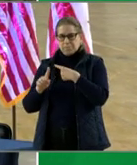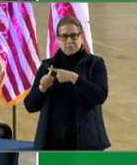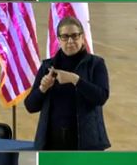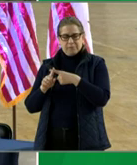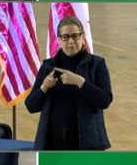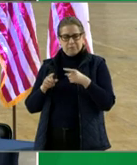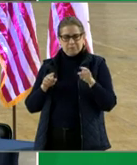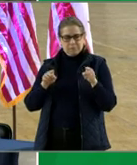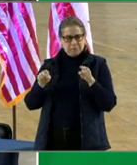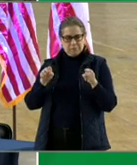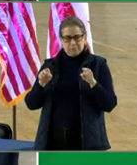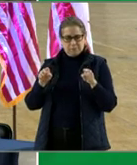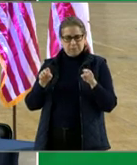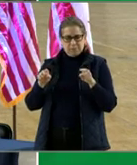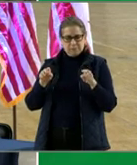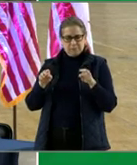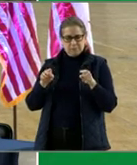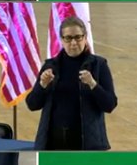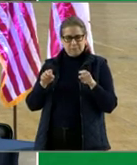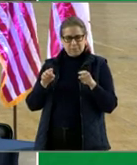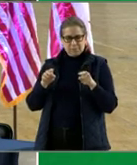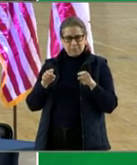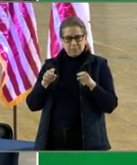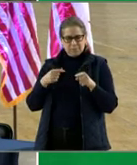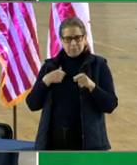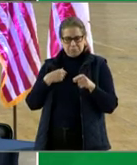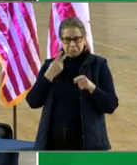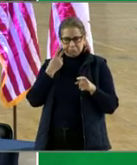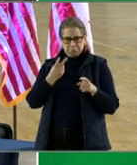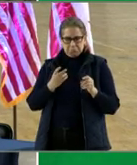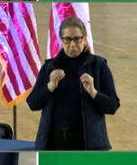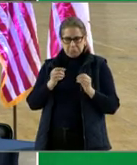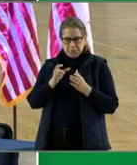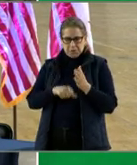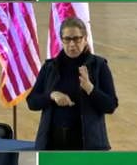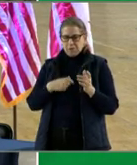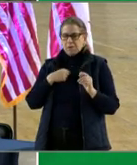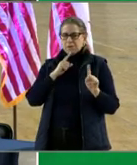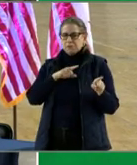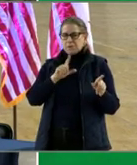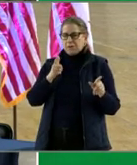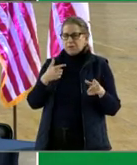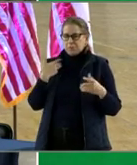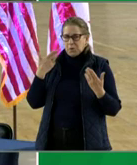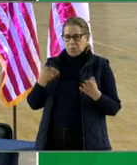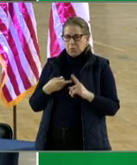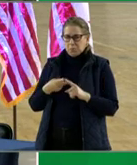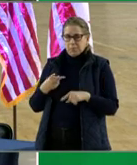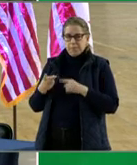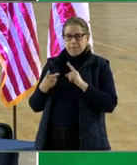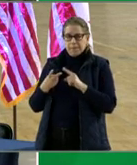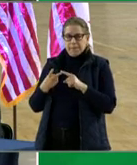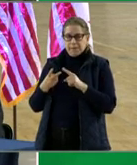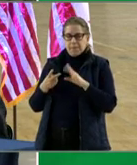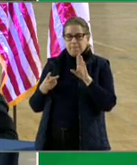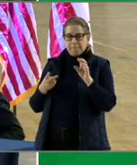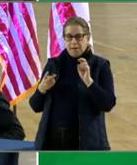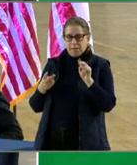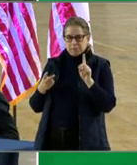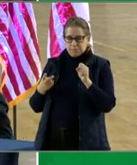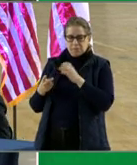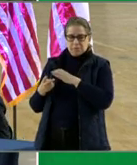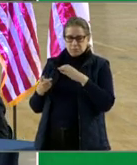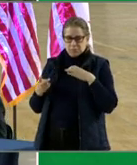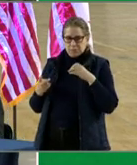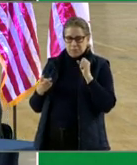article and get back to the council member? Sure. And then Councilmember Bonds had two questions, and I'll ask them both. Since we continue to